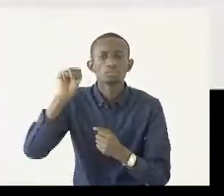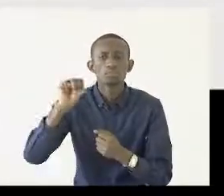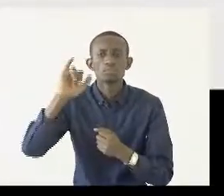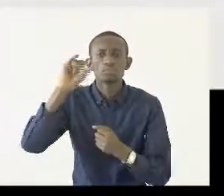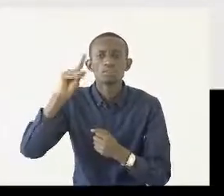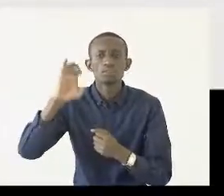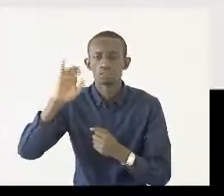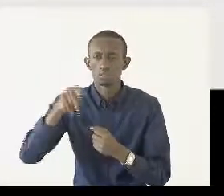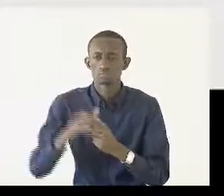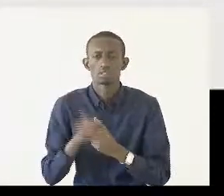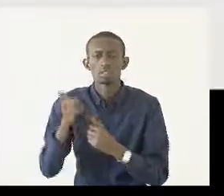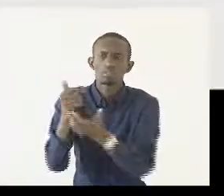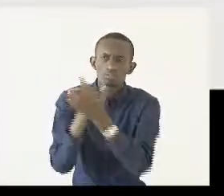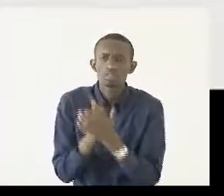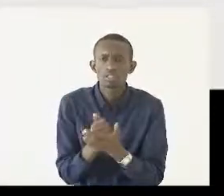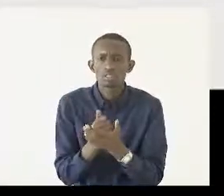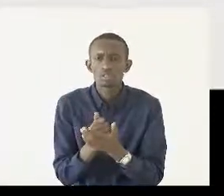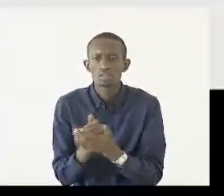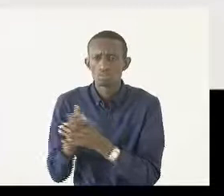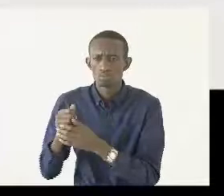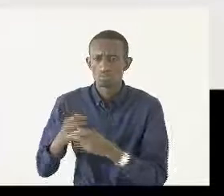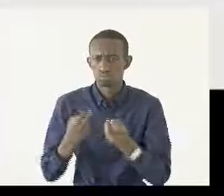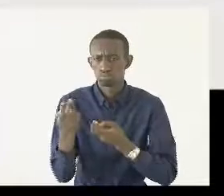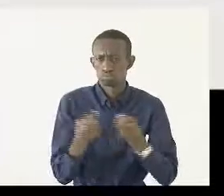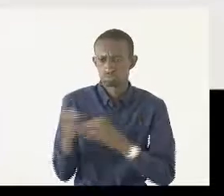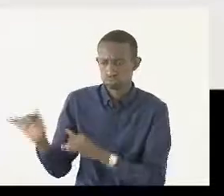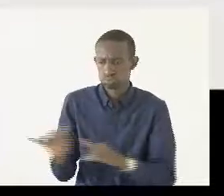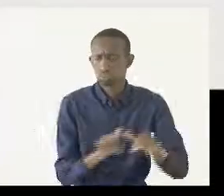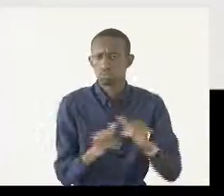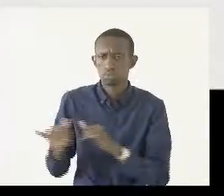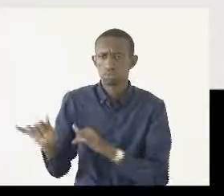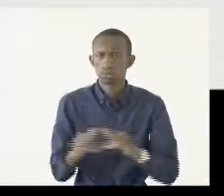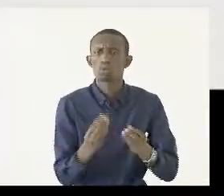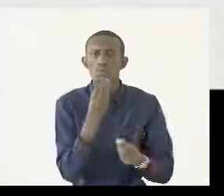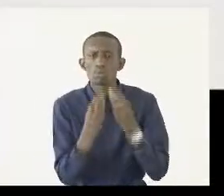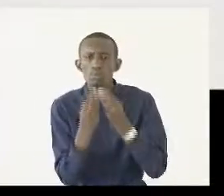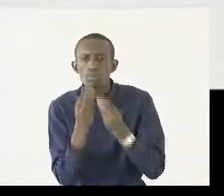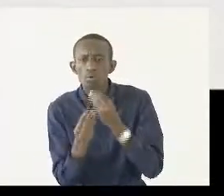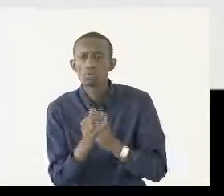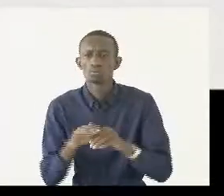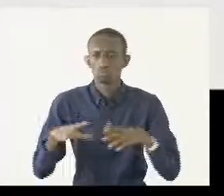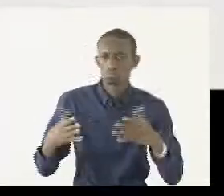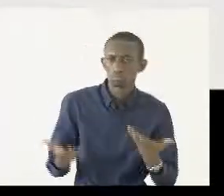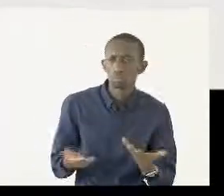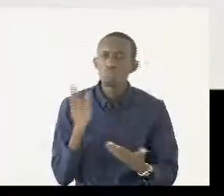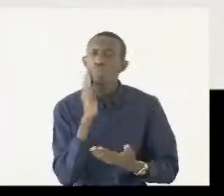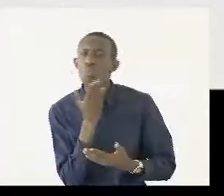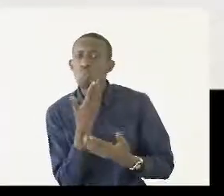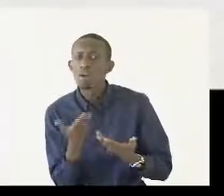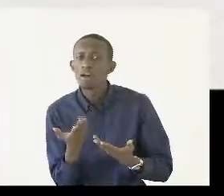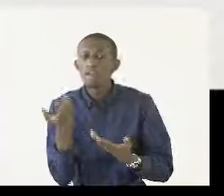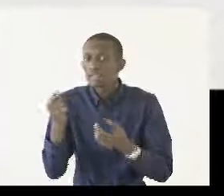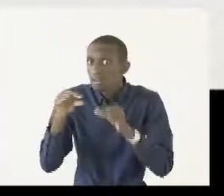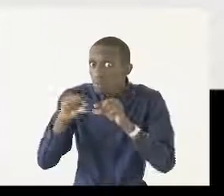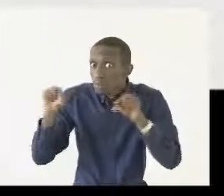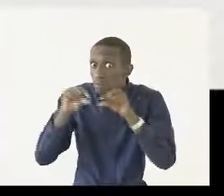functions to transport food, mineral salts, and water to these veins. These are the veins, and